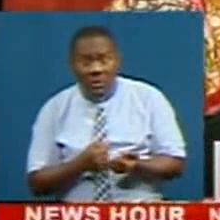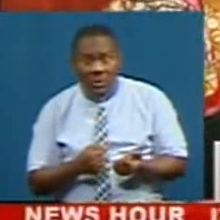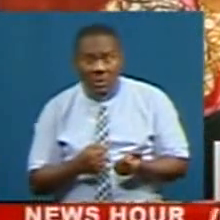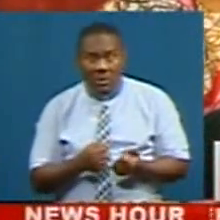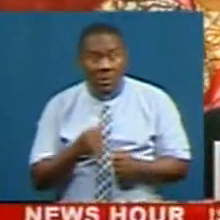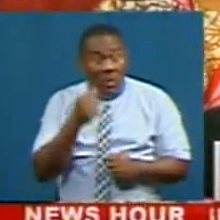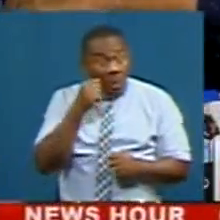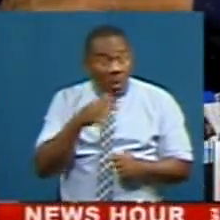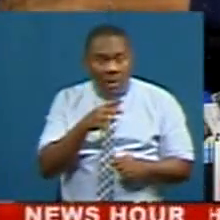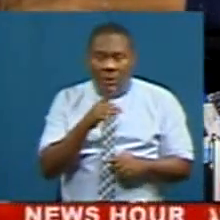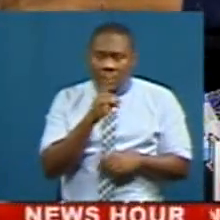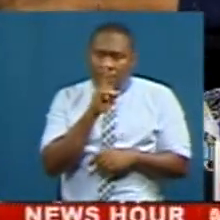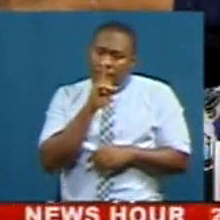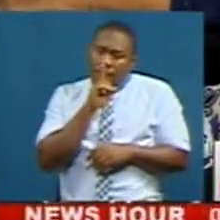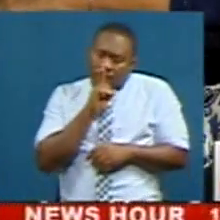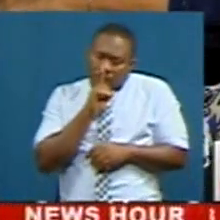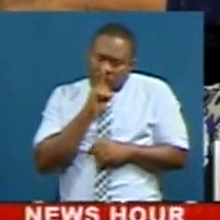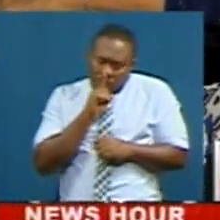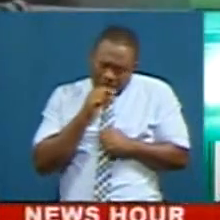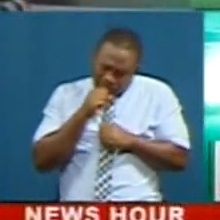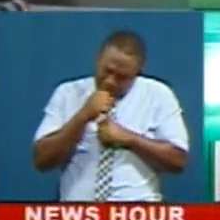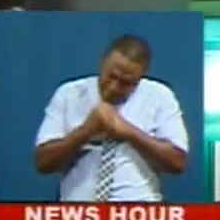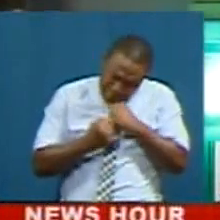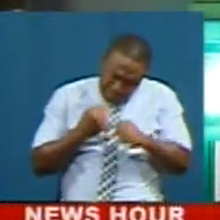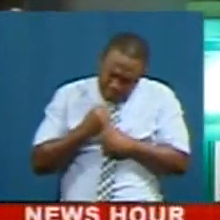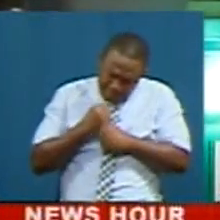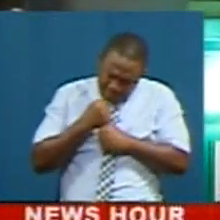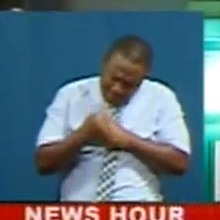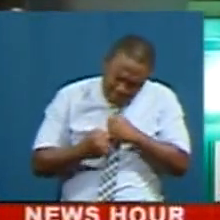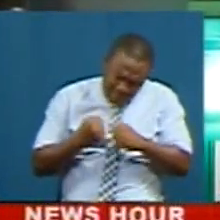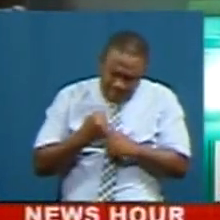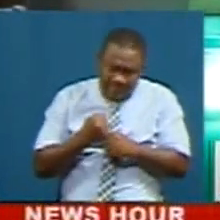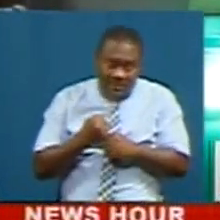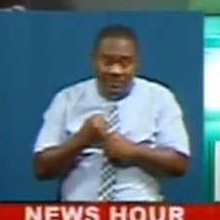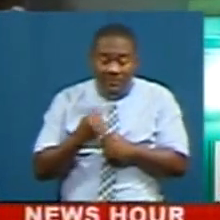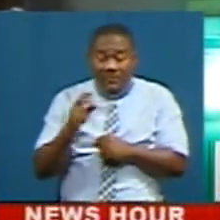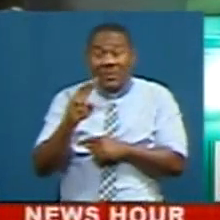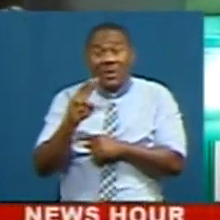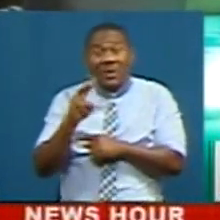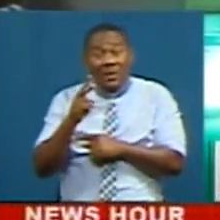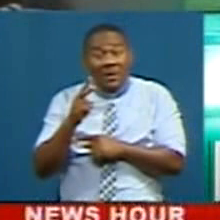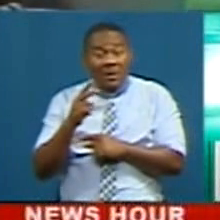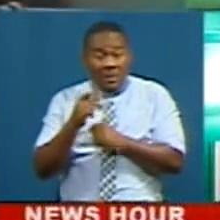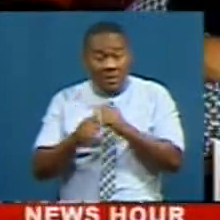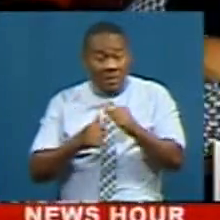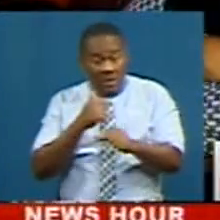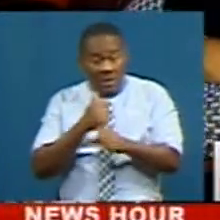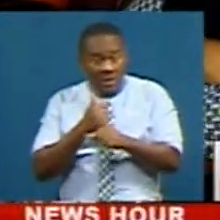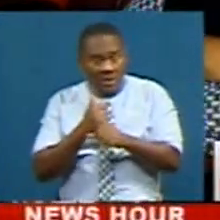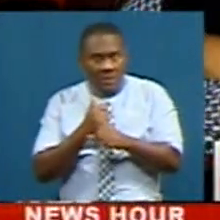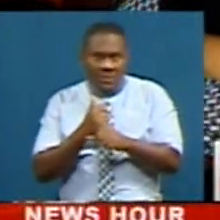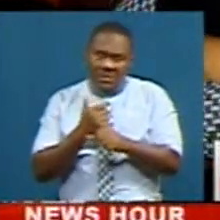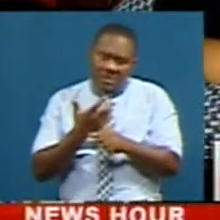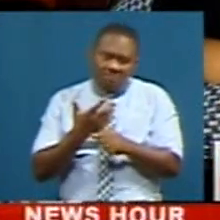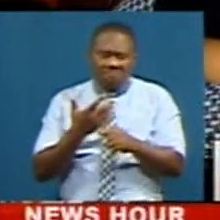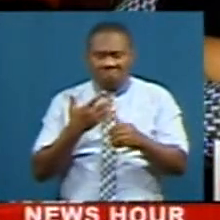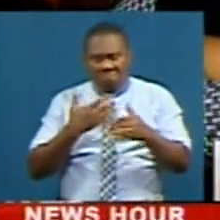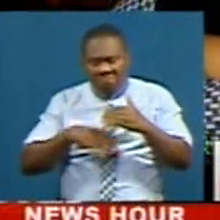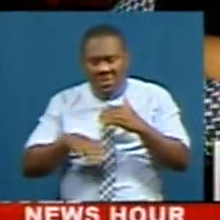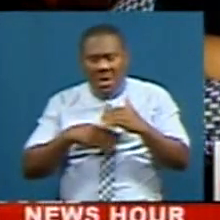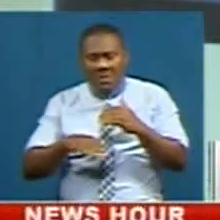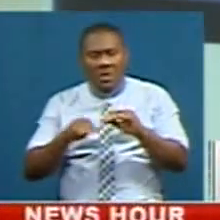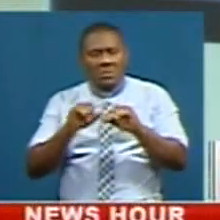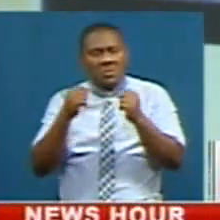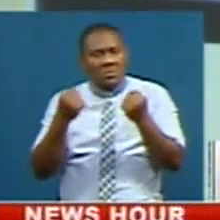women suffer silently from societal ridicule. The second annual Congress of the Fertility Society of Ghana sought